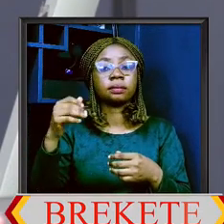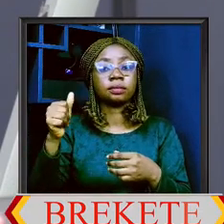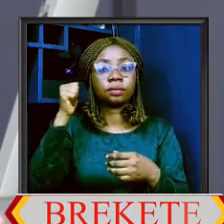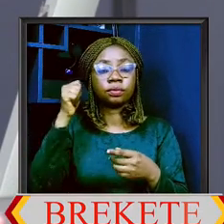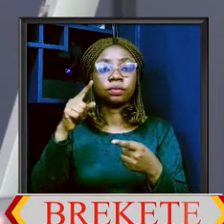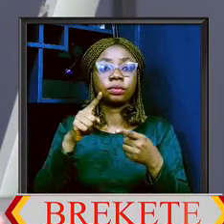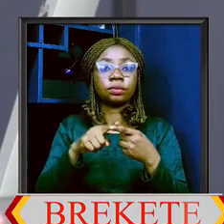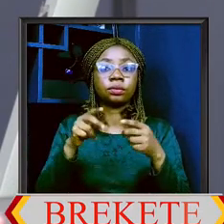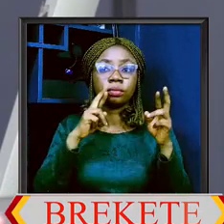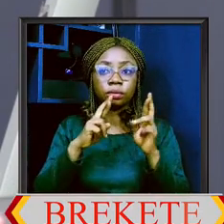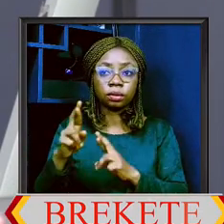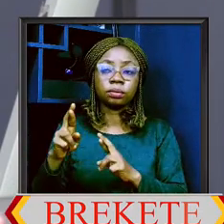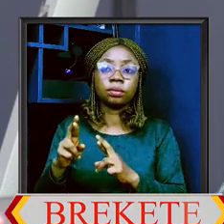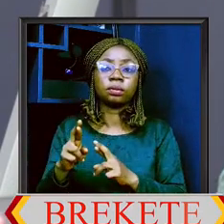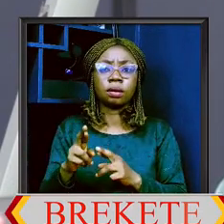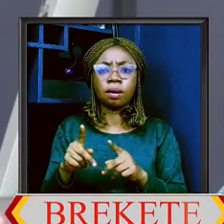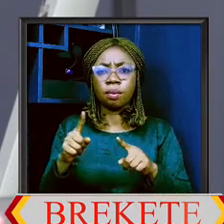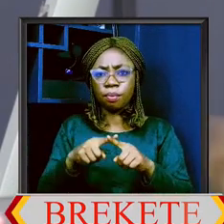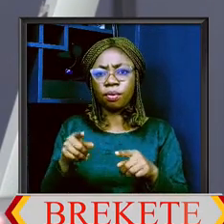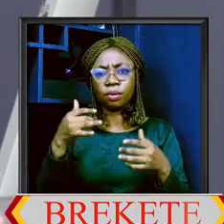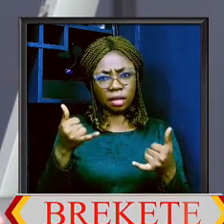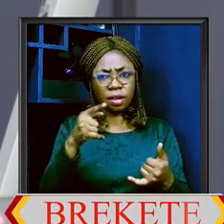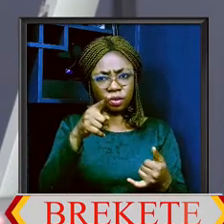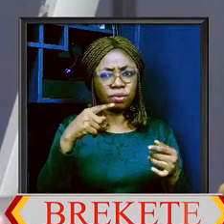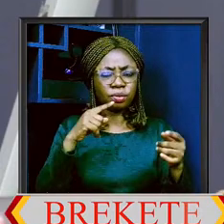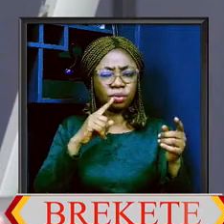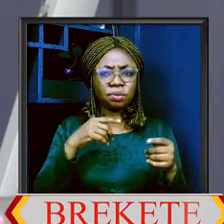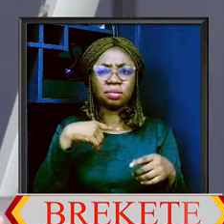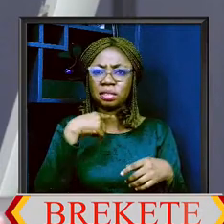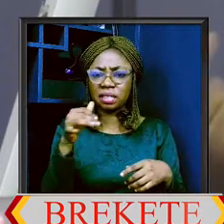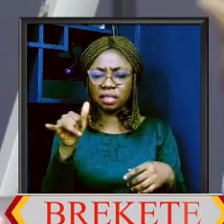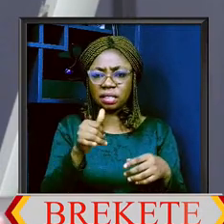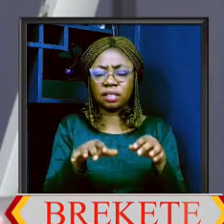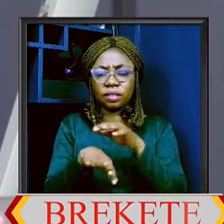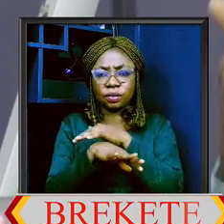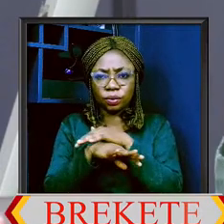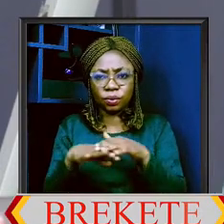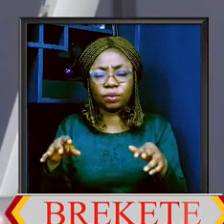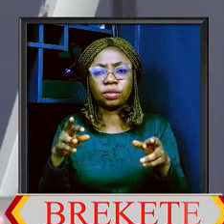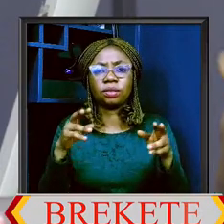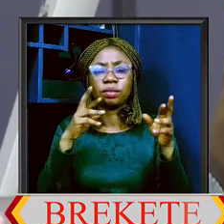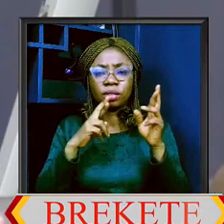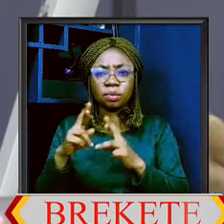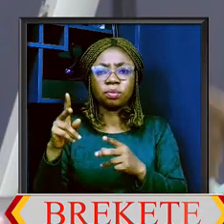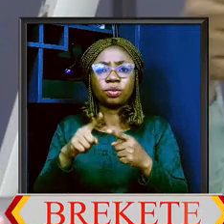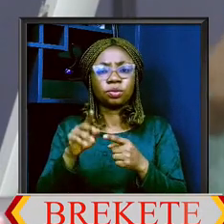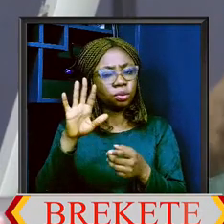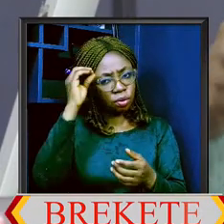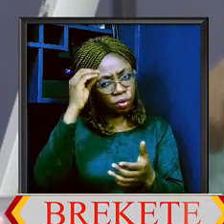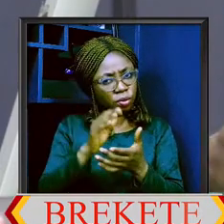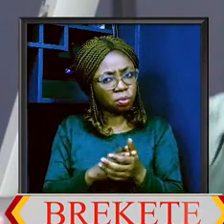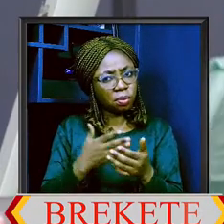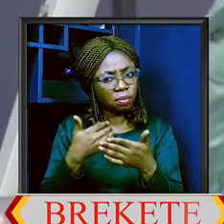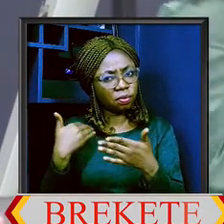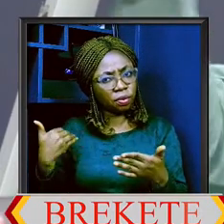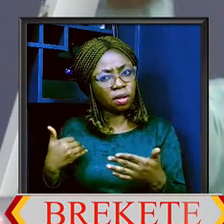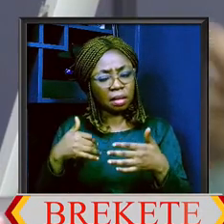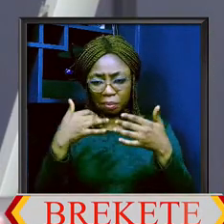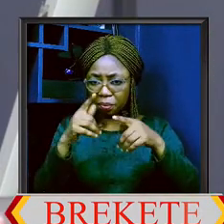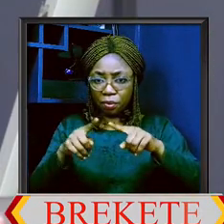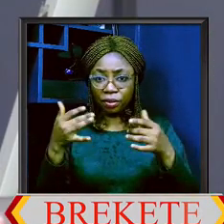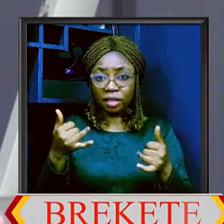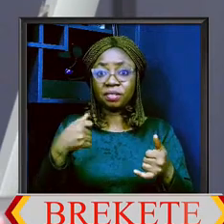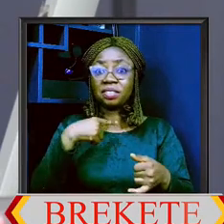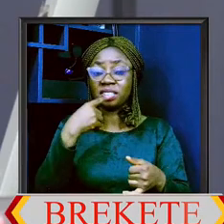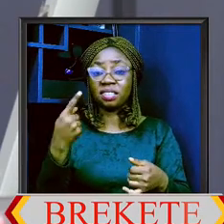your husband you talk they not attend to your husband before you can't talk say the the person where handle the matter call